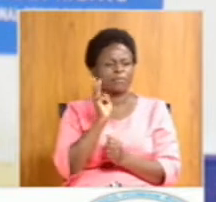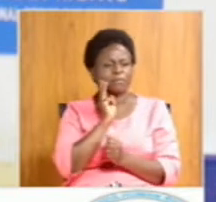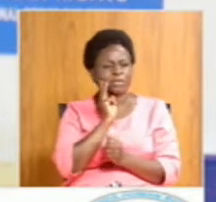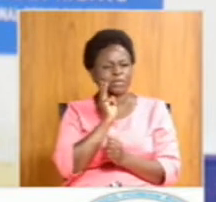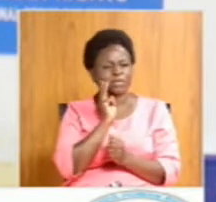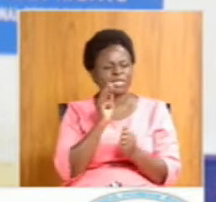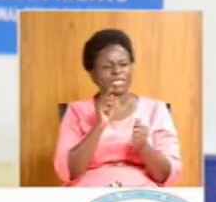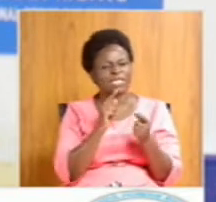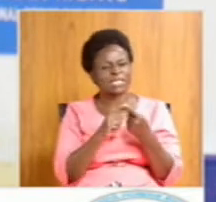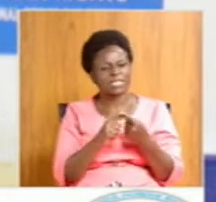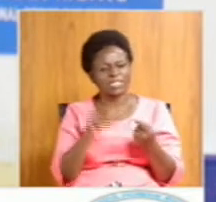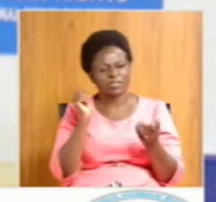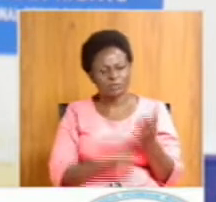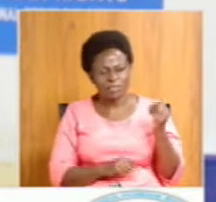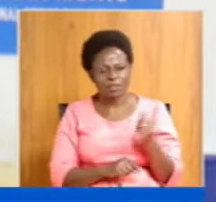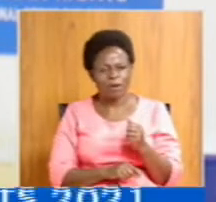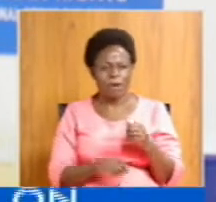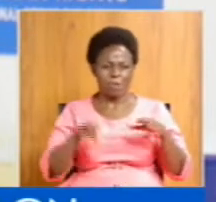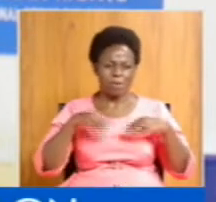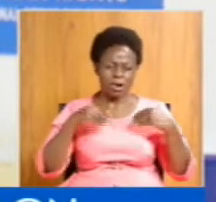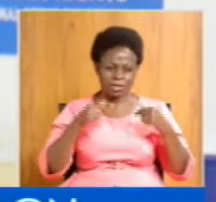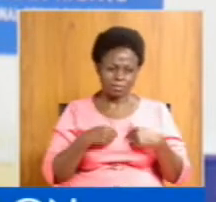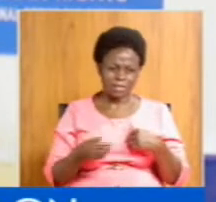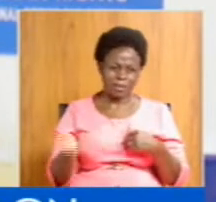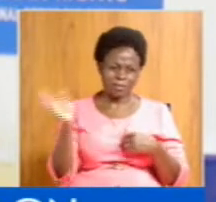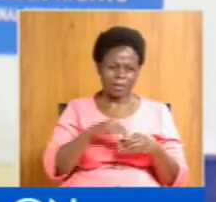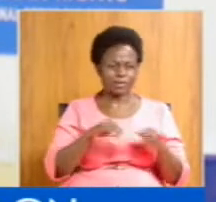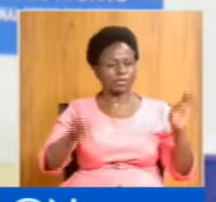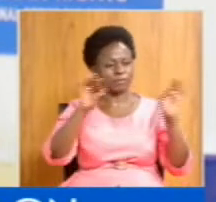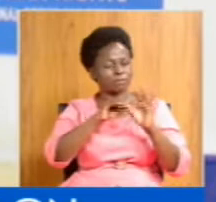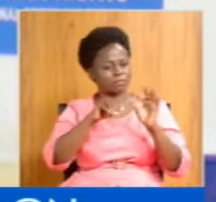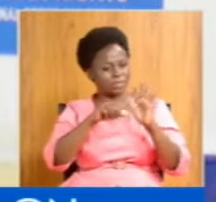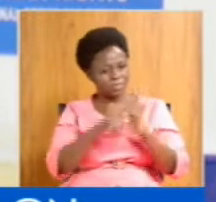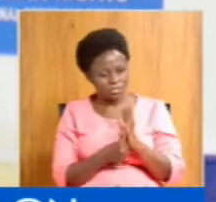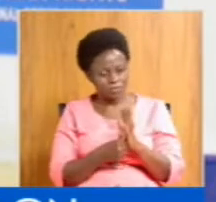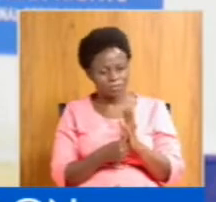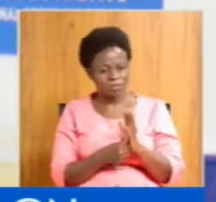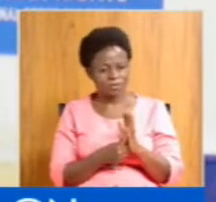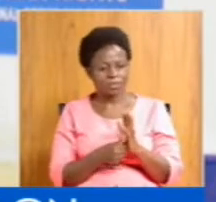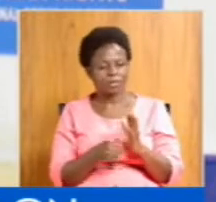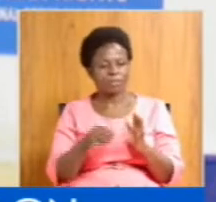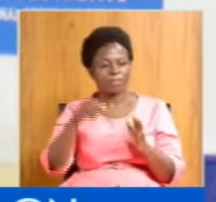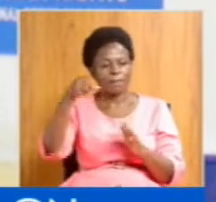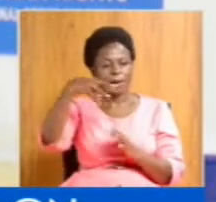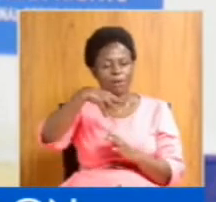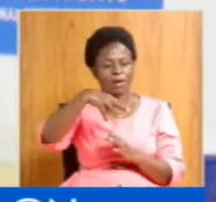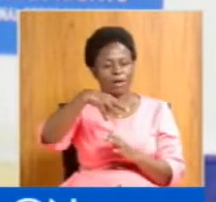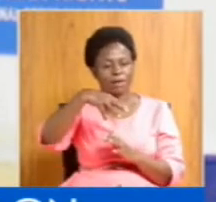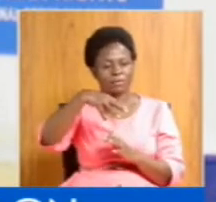what is our statistics? Allow me now to go back to the main issue in terms of electricity.